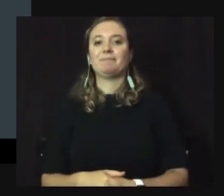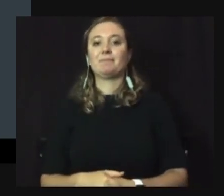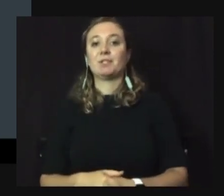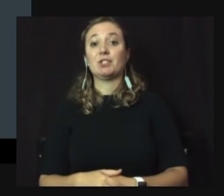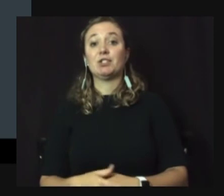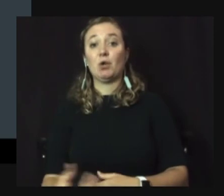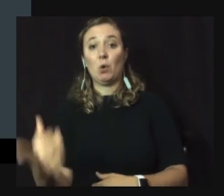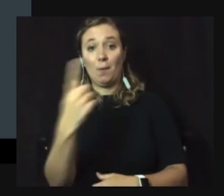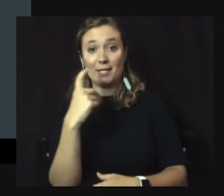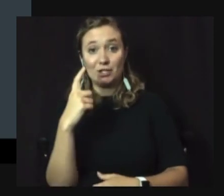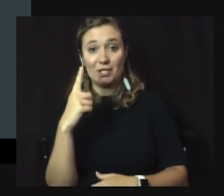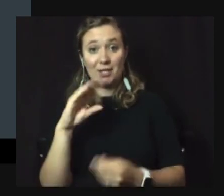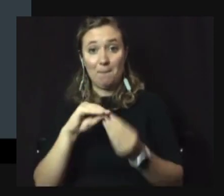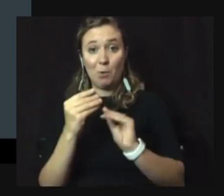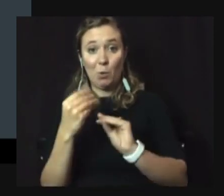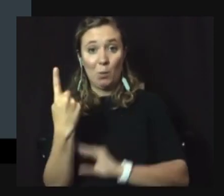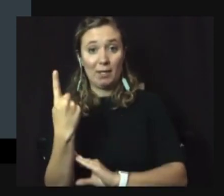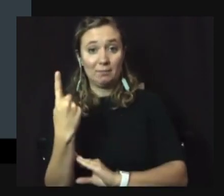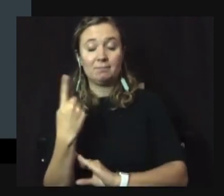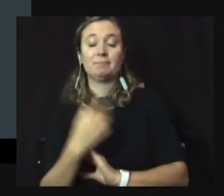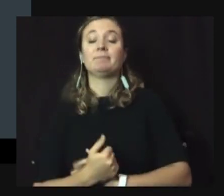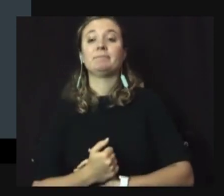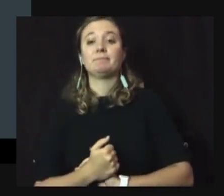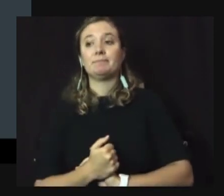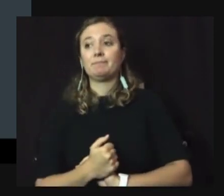Question number 1.